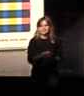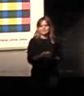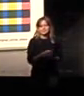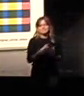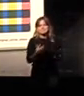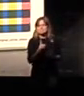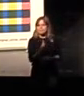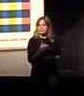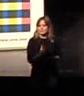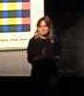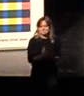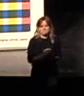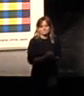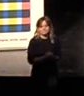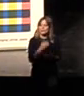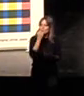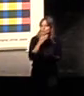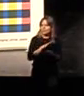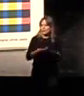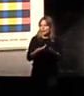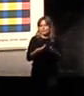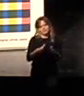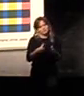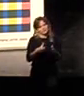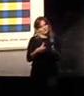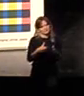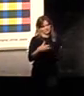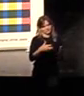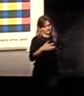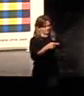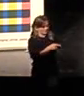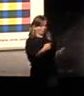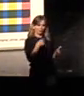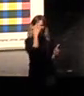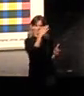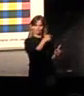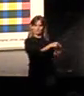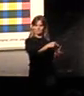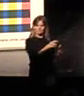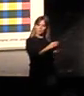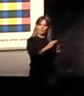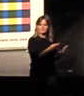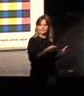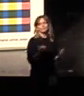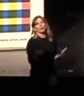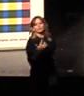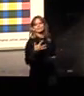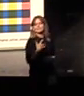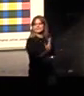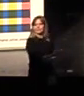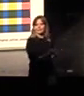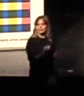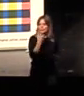we then it may not be in this course op een already komst youtube of een already existing people